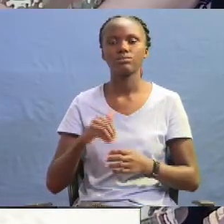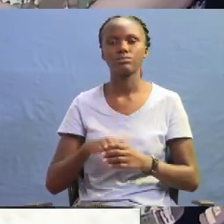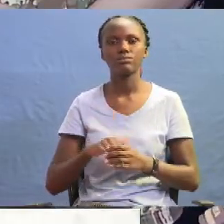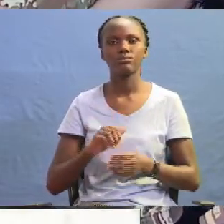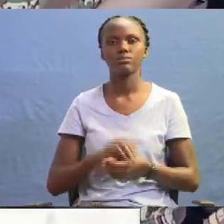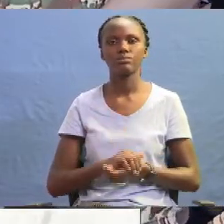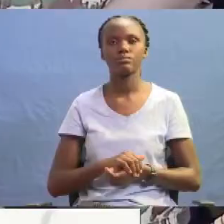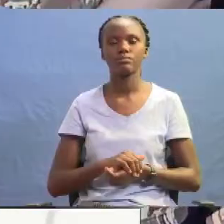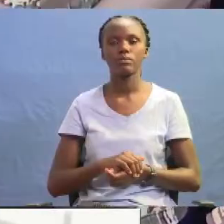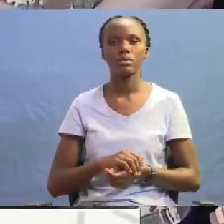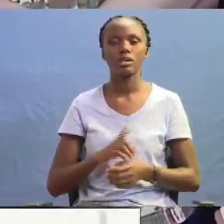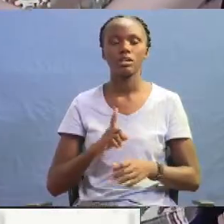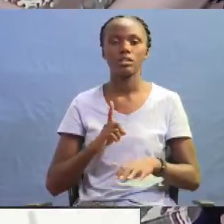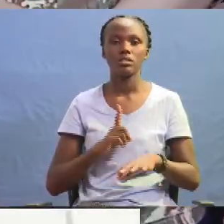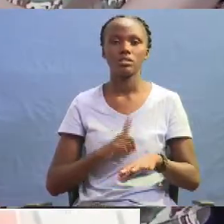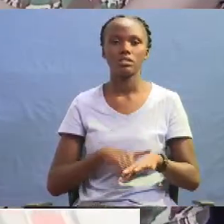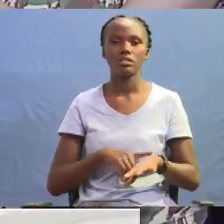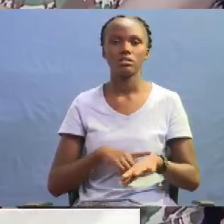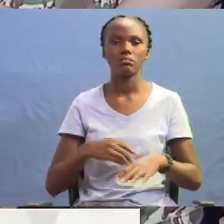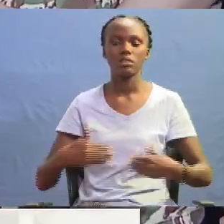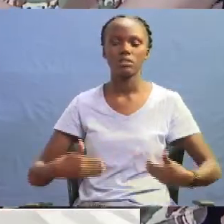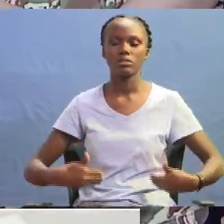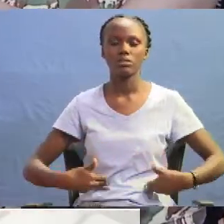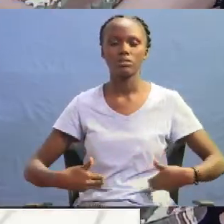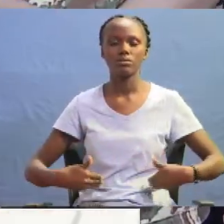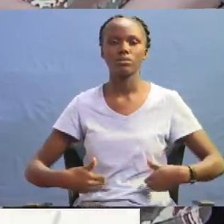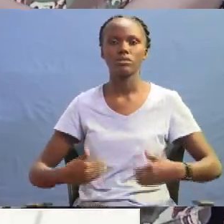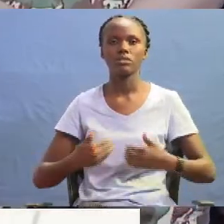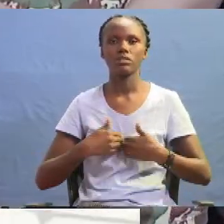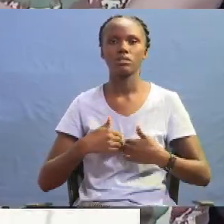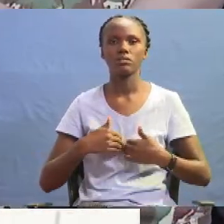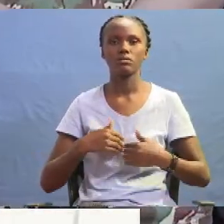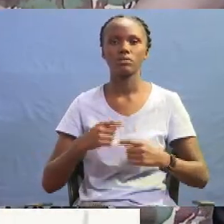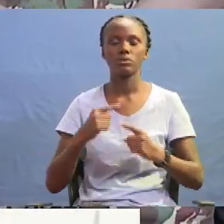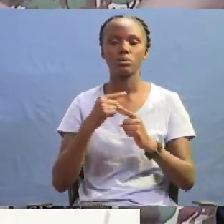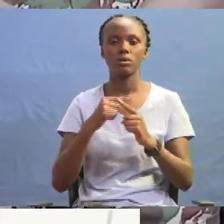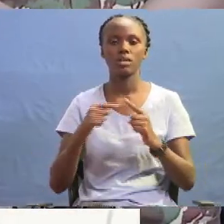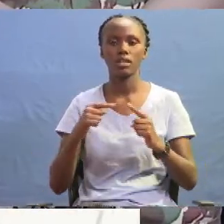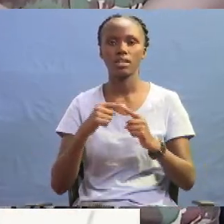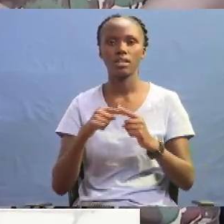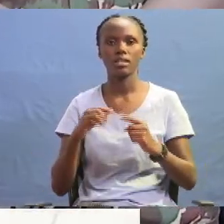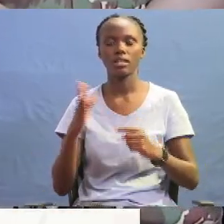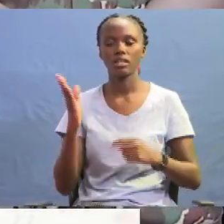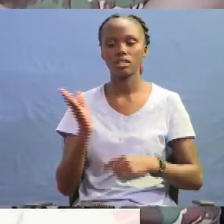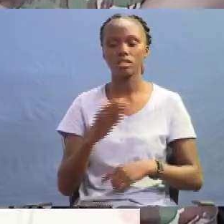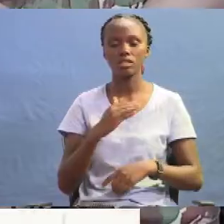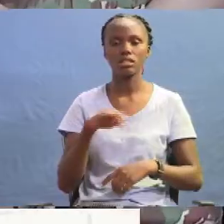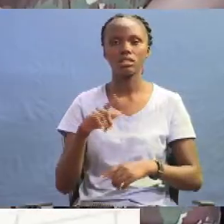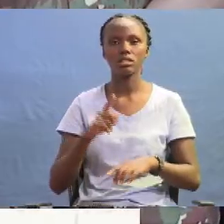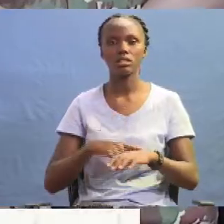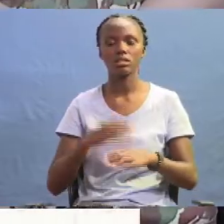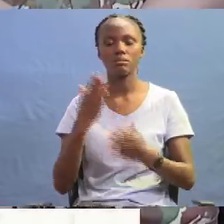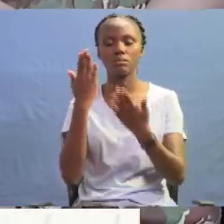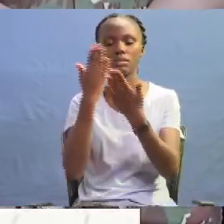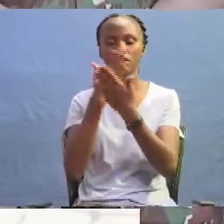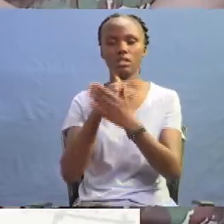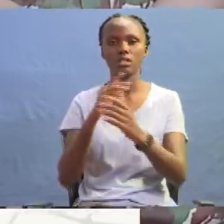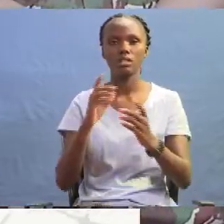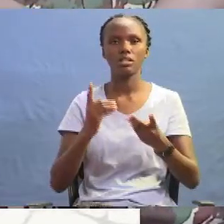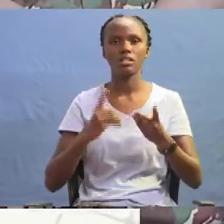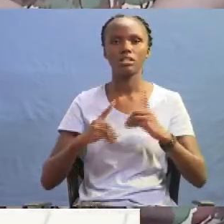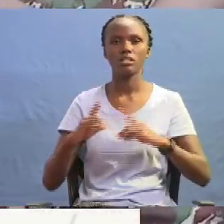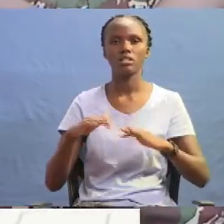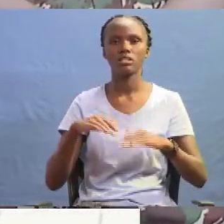ugalisms. Haswa hii mambo ya vijana kukata wananchi na mapanga usiku wakitoka mambo ya night